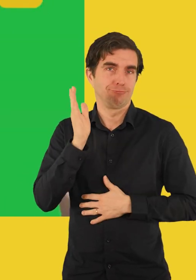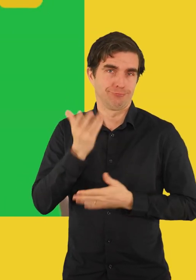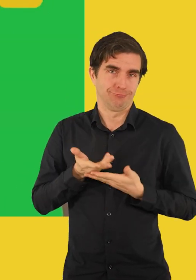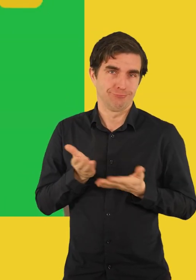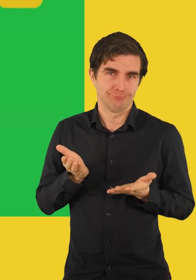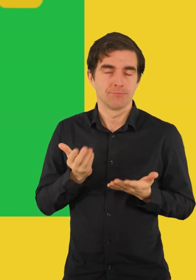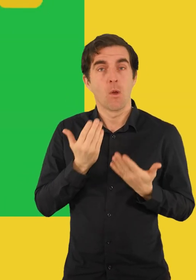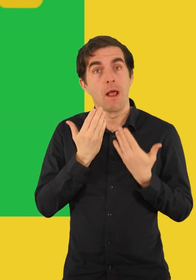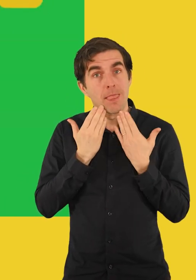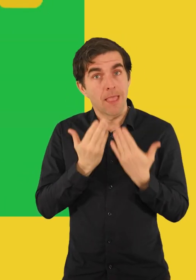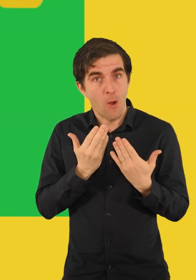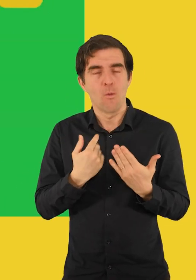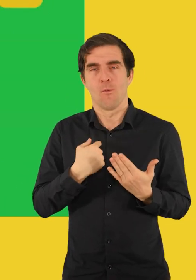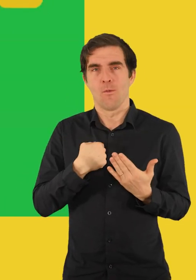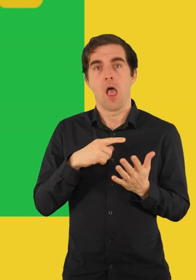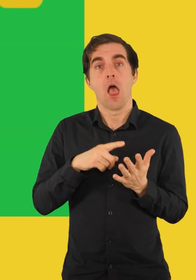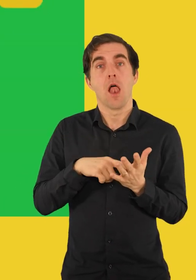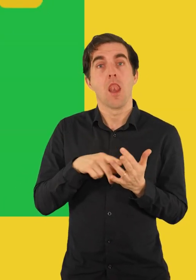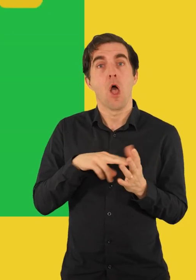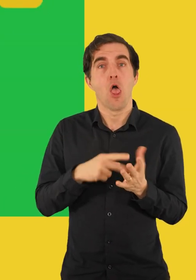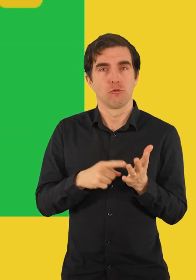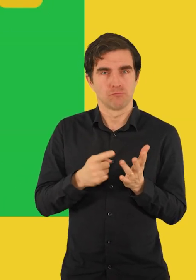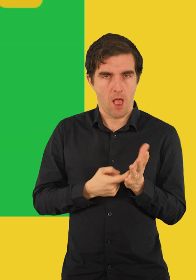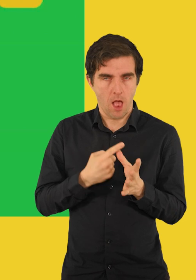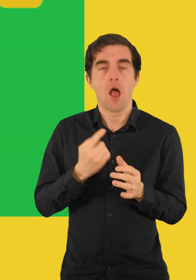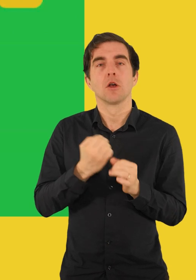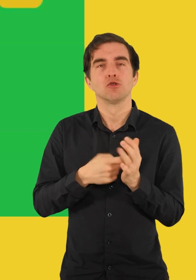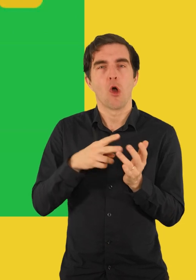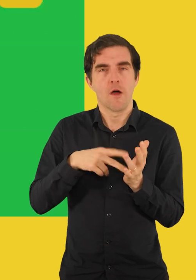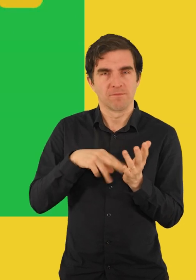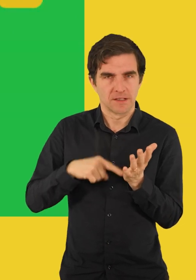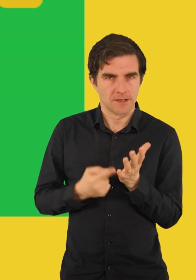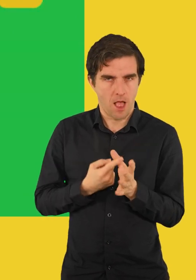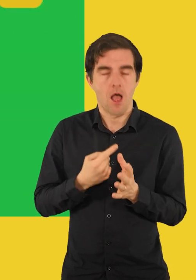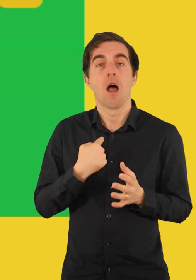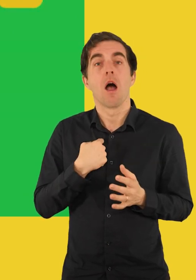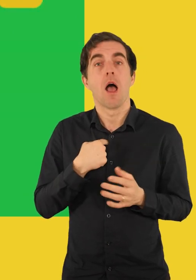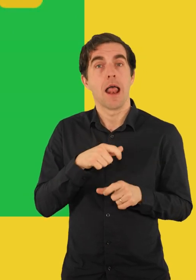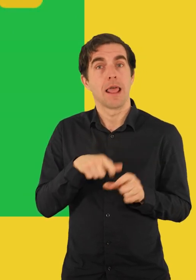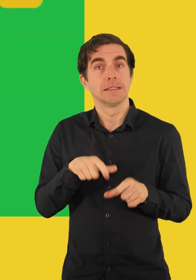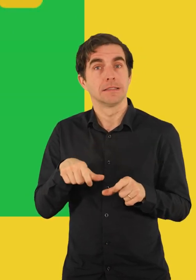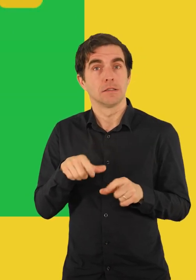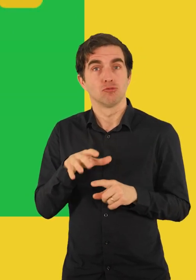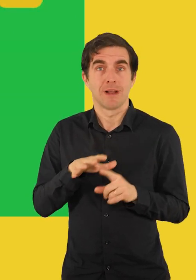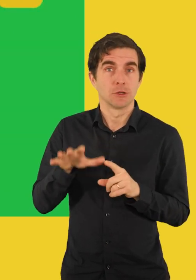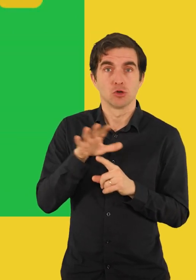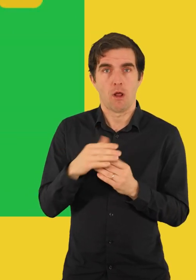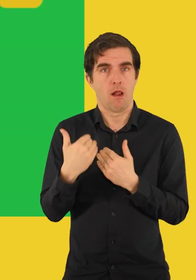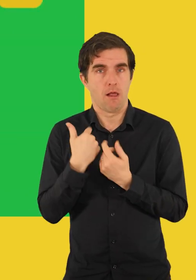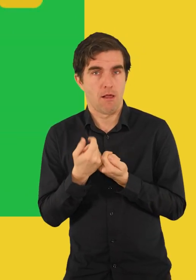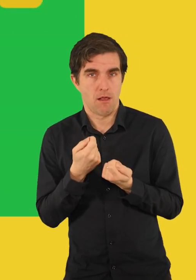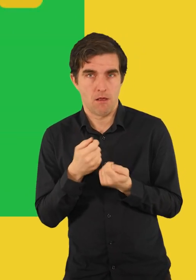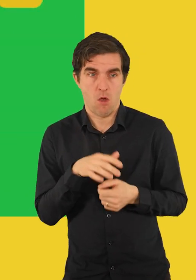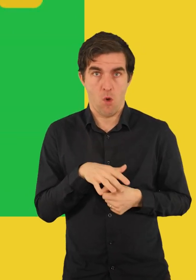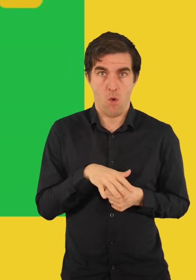happy Global Doughnut Days. My name is Leonora Grčeva. I'm the Cities and Regions lead at the Doughnut Economics Action Lab. So I support